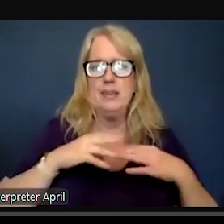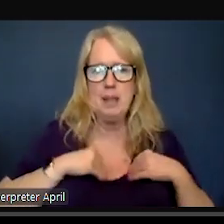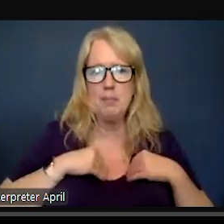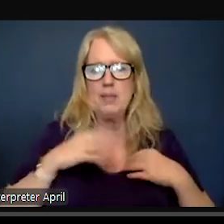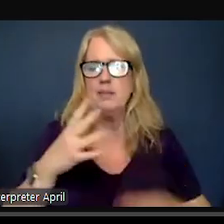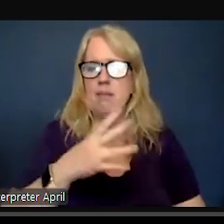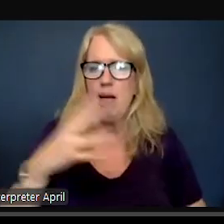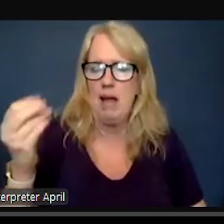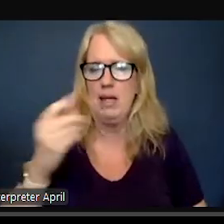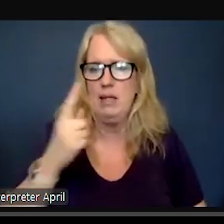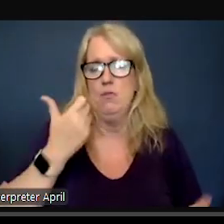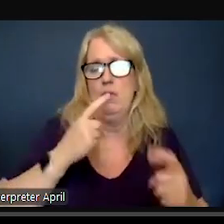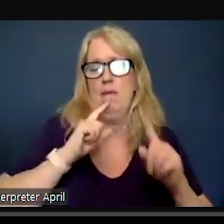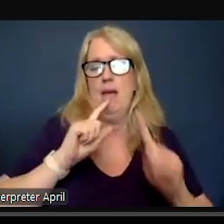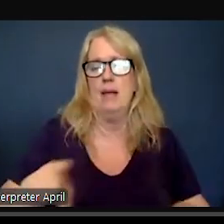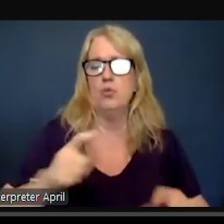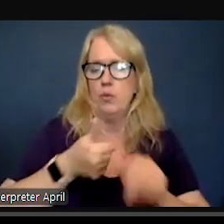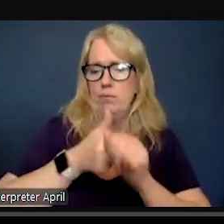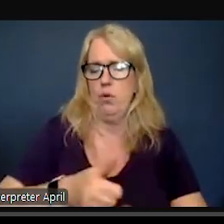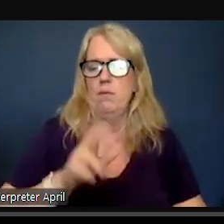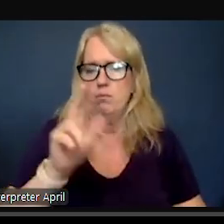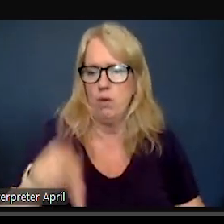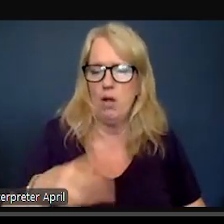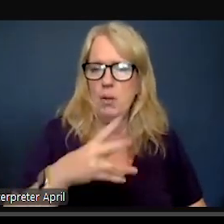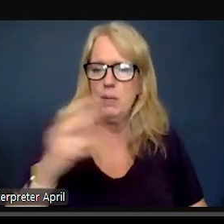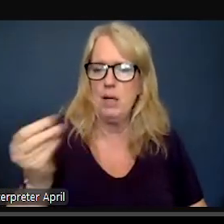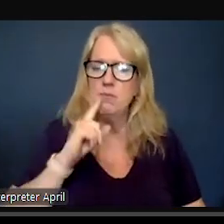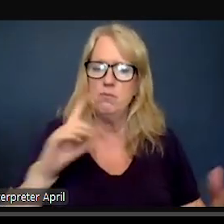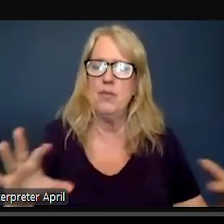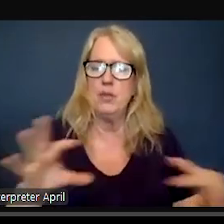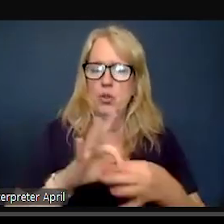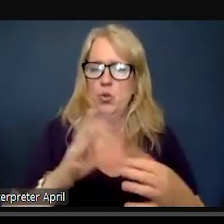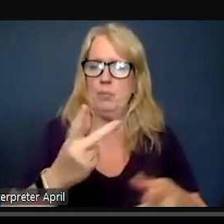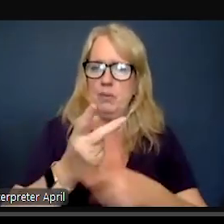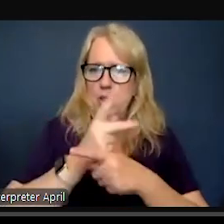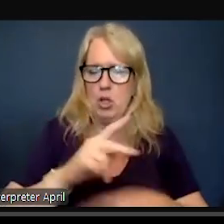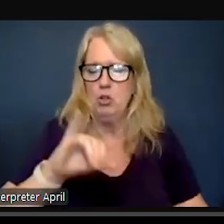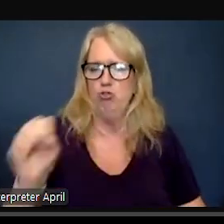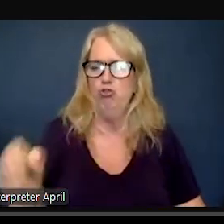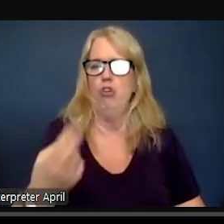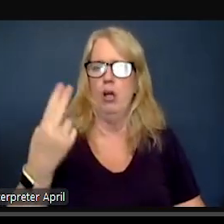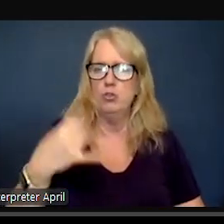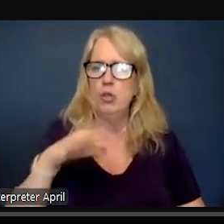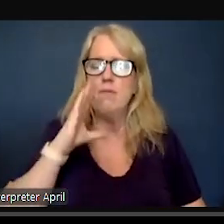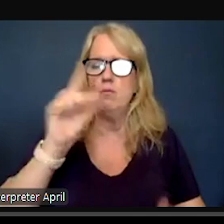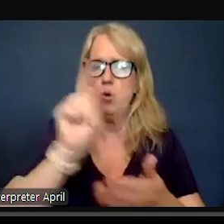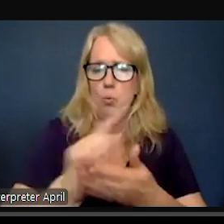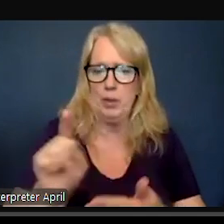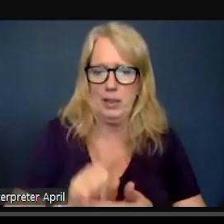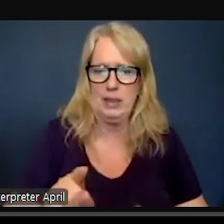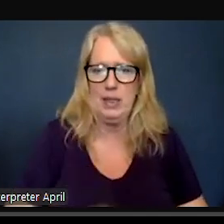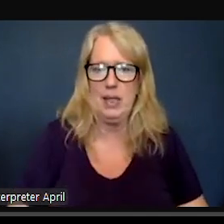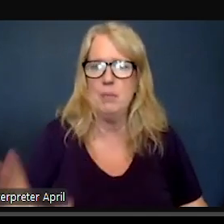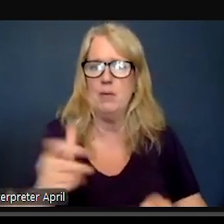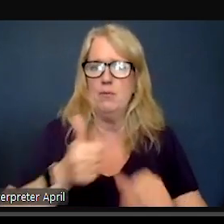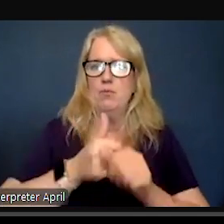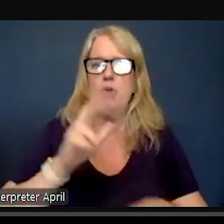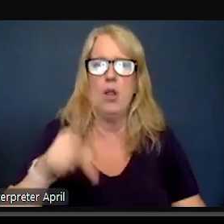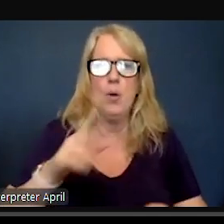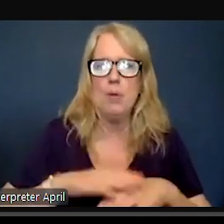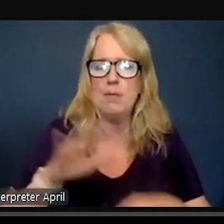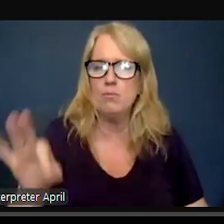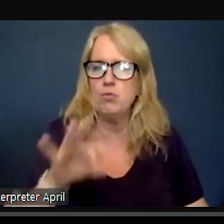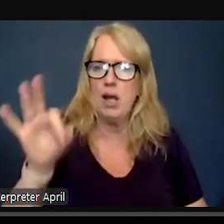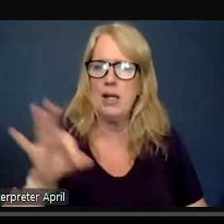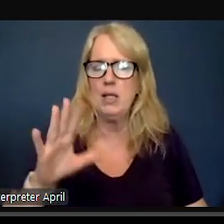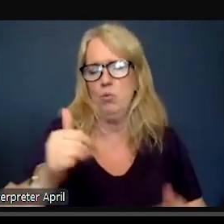also the answer rate with those follow-ups, our connections supervisor, Josh, has started a weekly post he does called Follow Up Friday. And